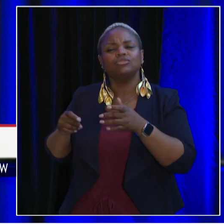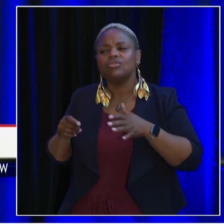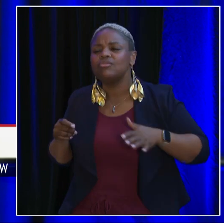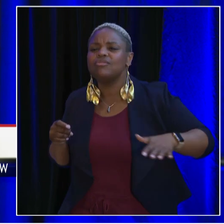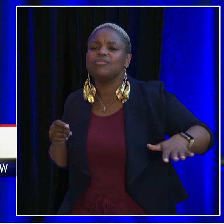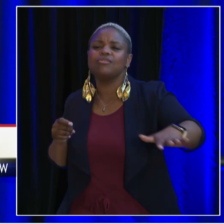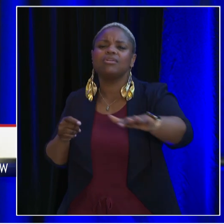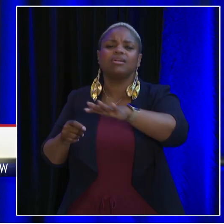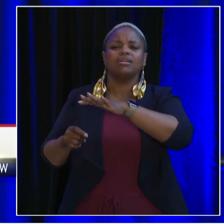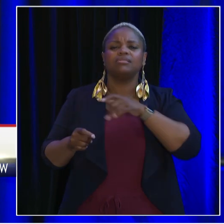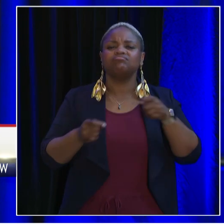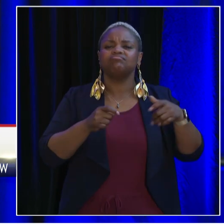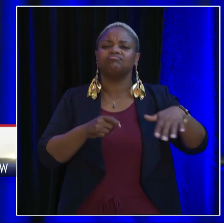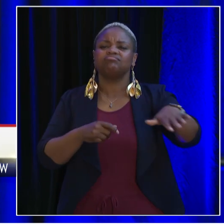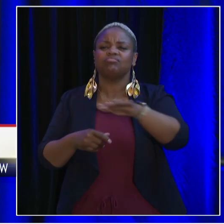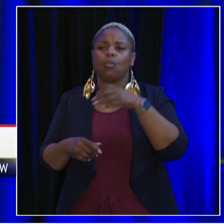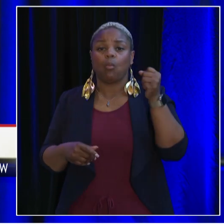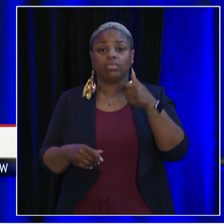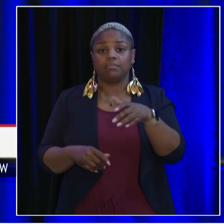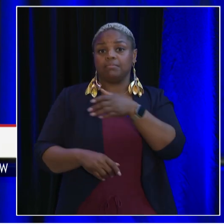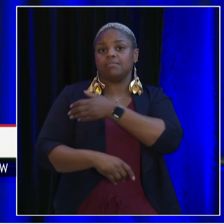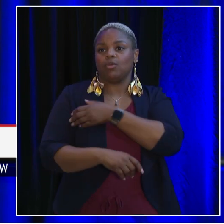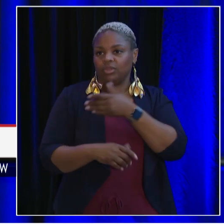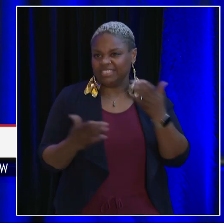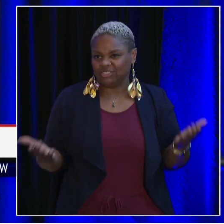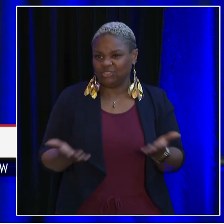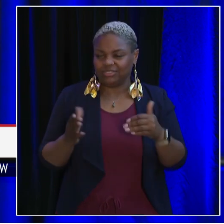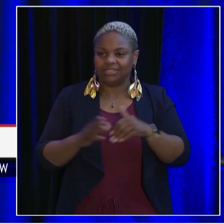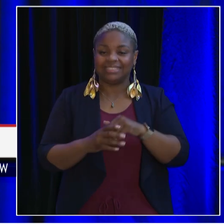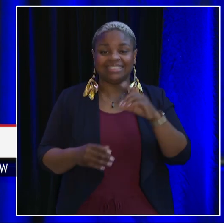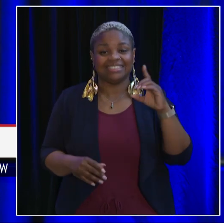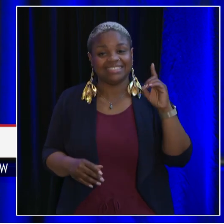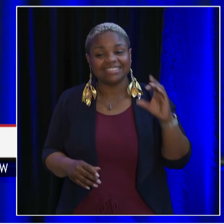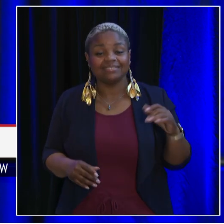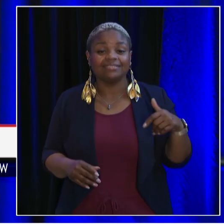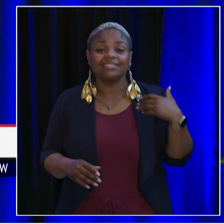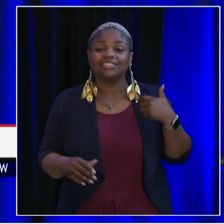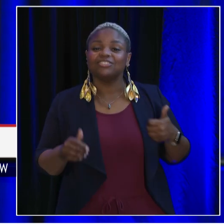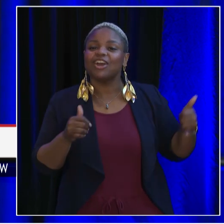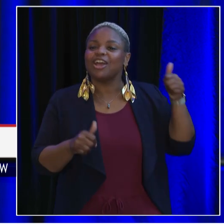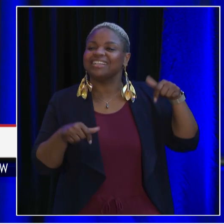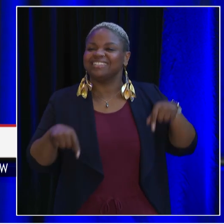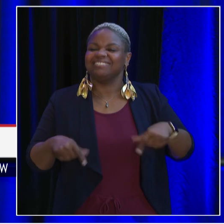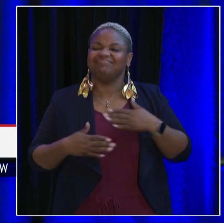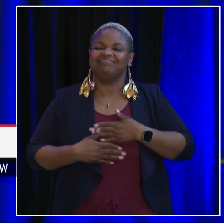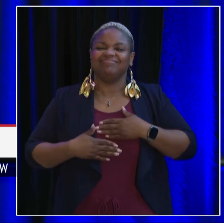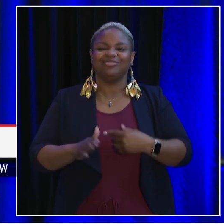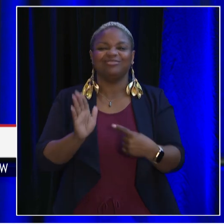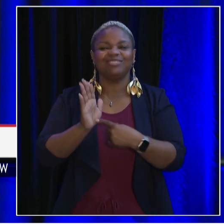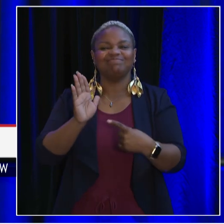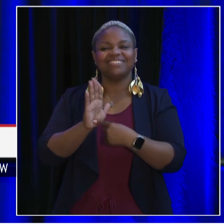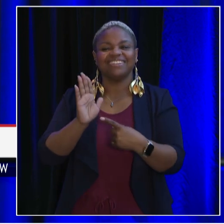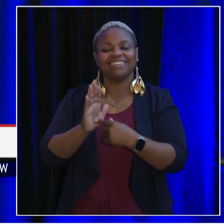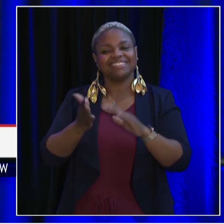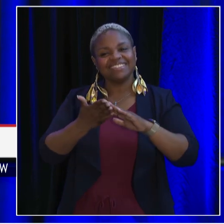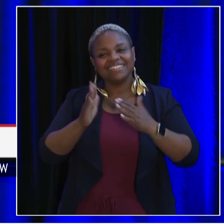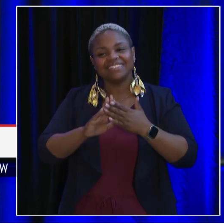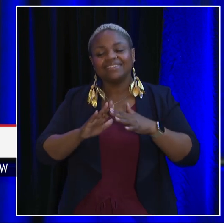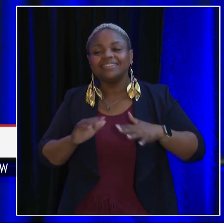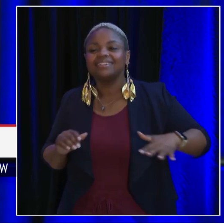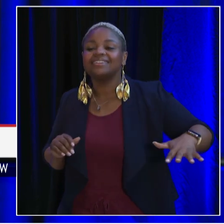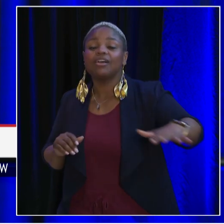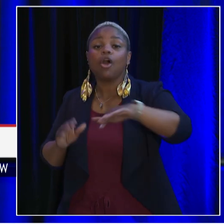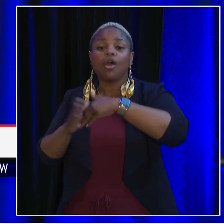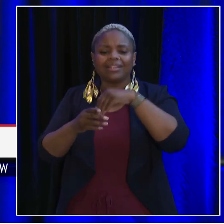and hold authority in the District of Columbia, this capital city, this model city, and all leaders in this nation